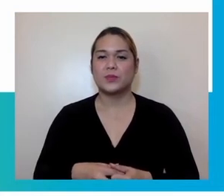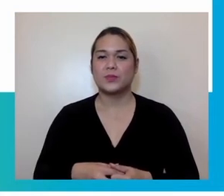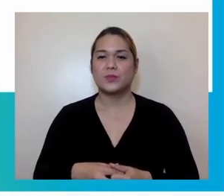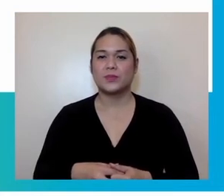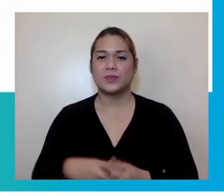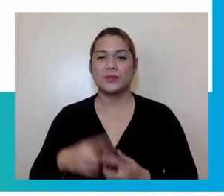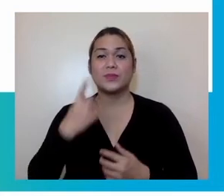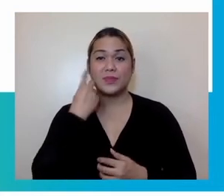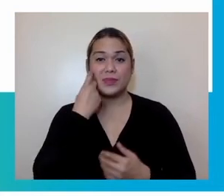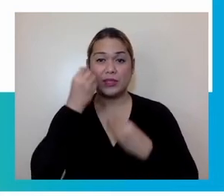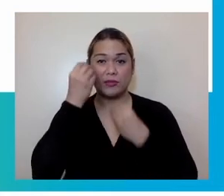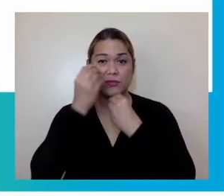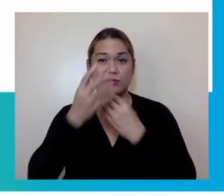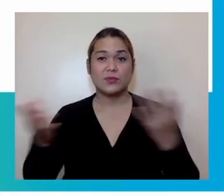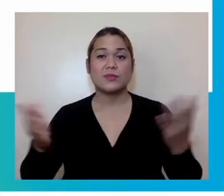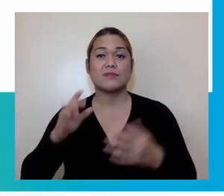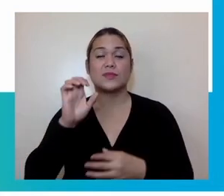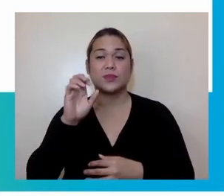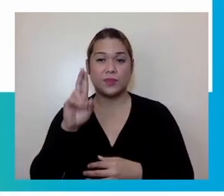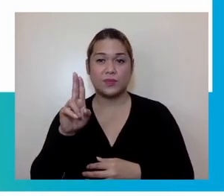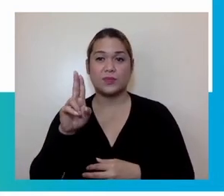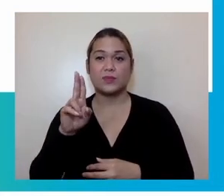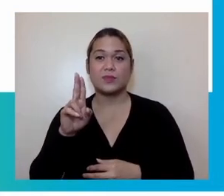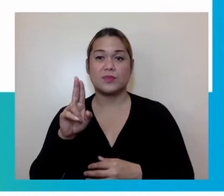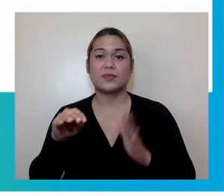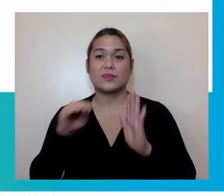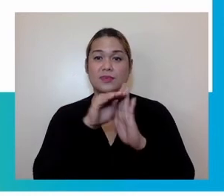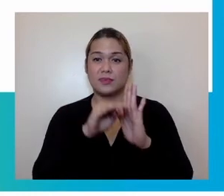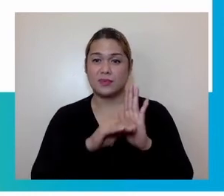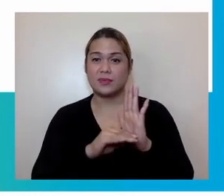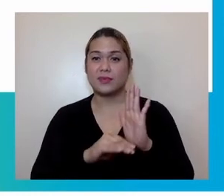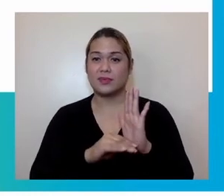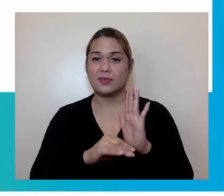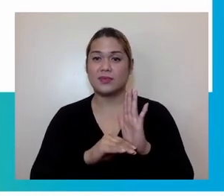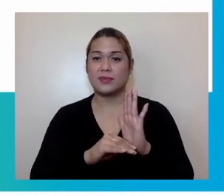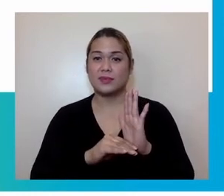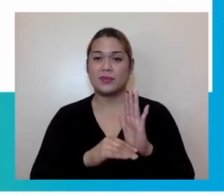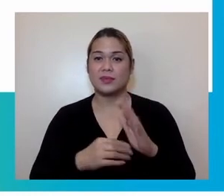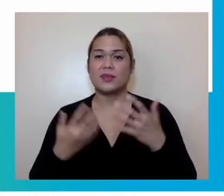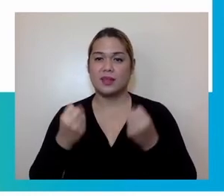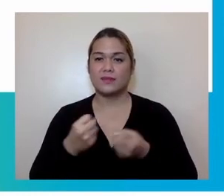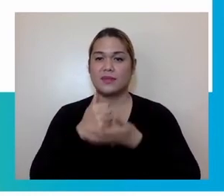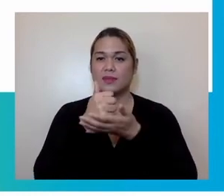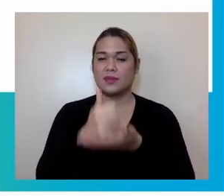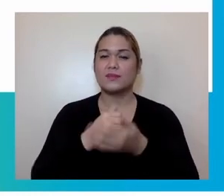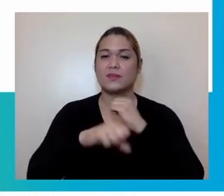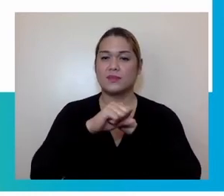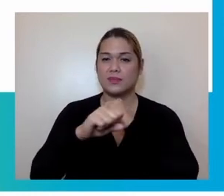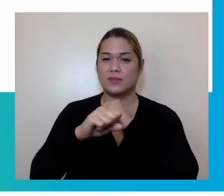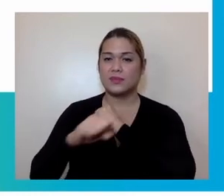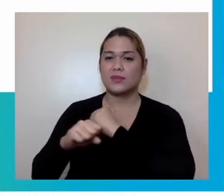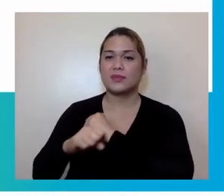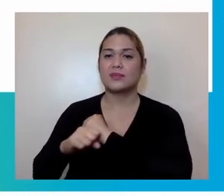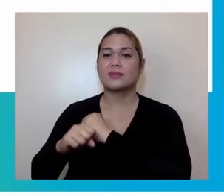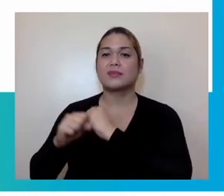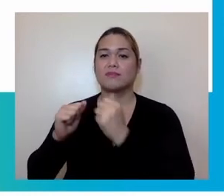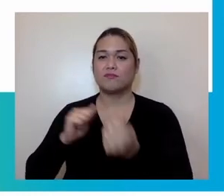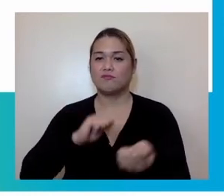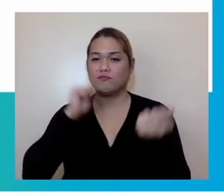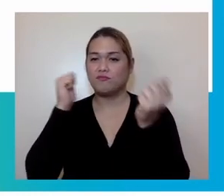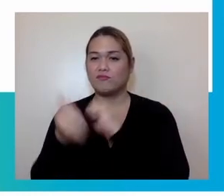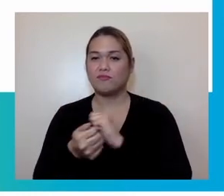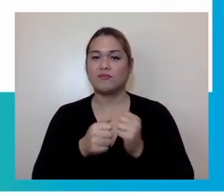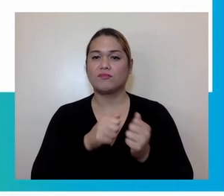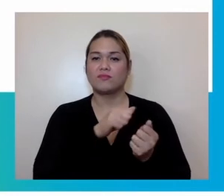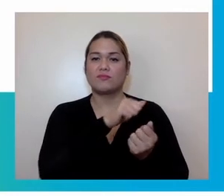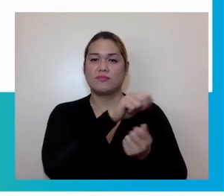taxonomy, a tool to help promote the transition to a low carbon, resilient, and efficient economy. The taxonomy